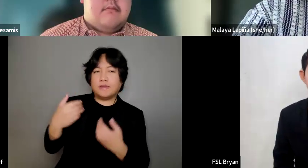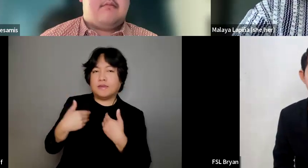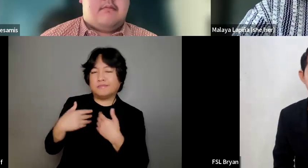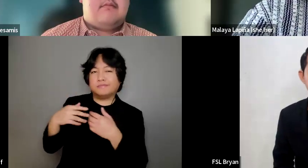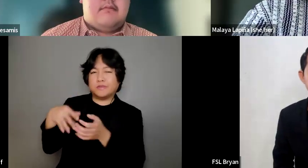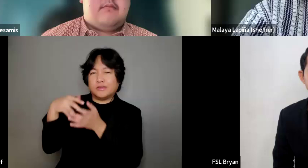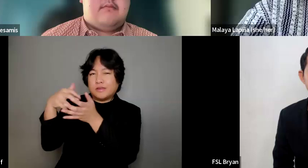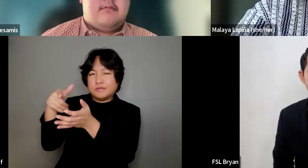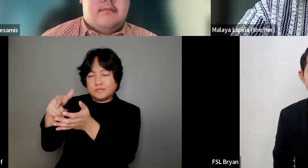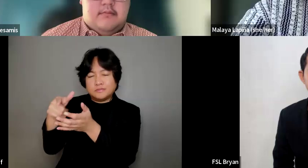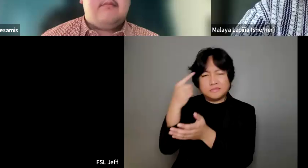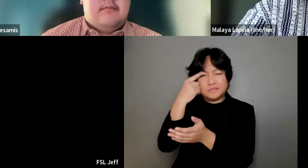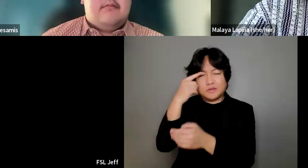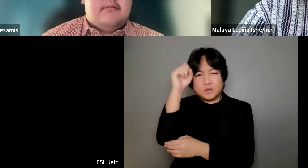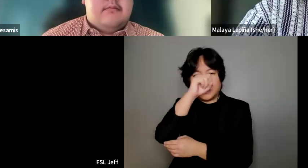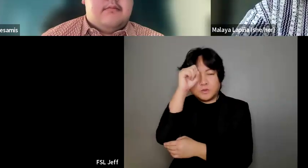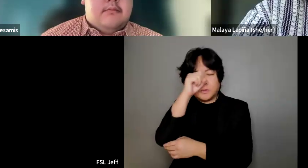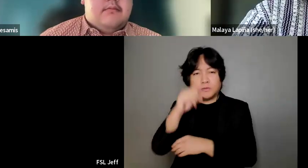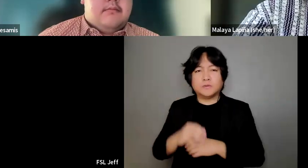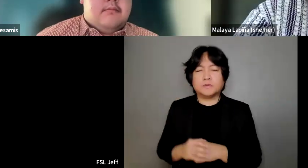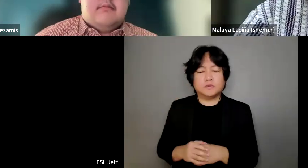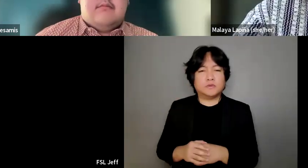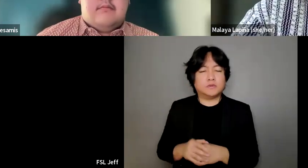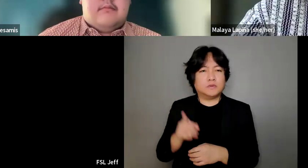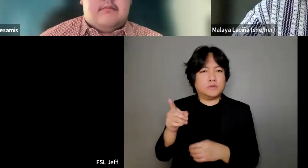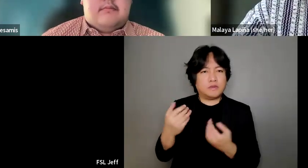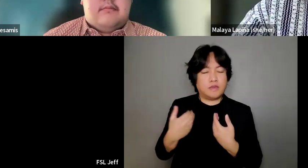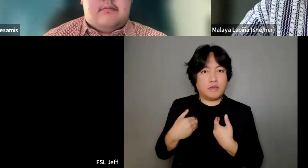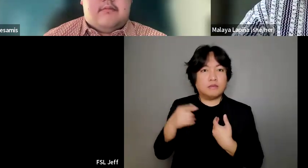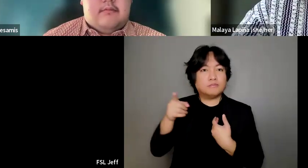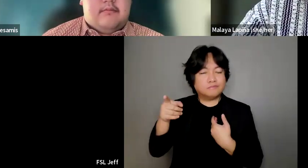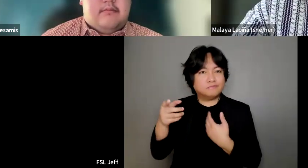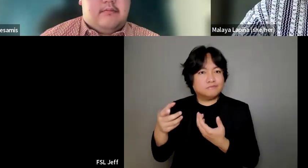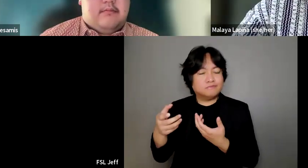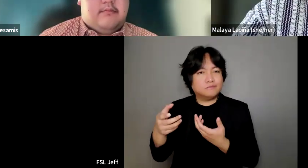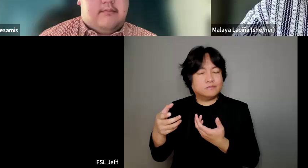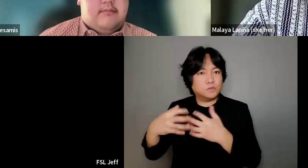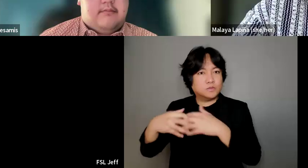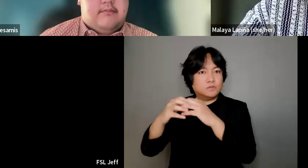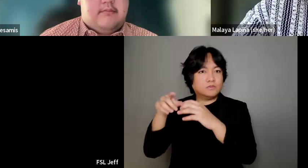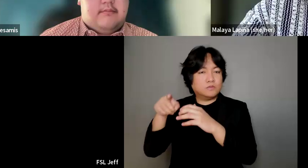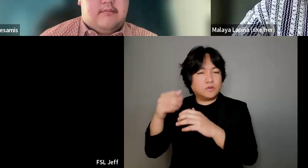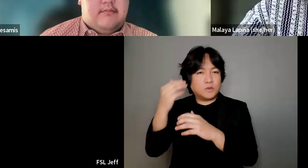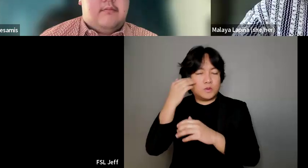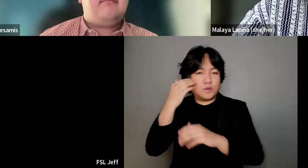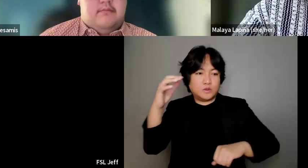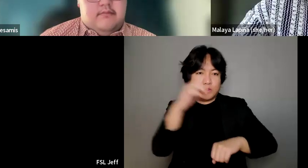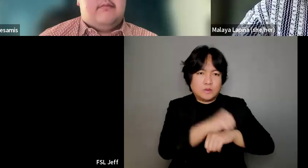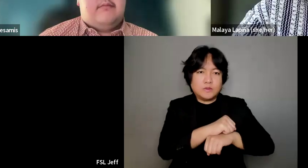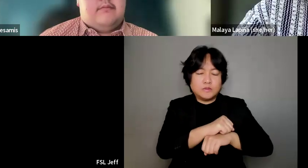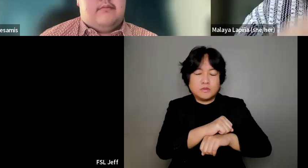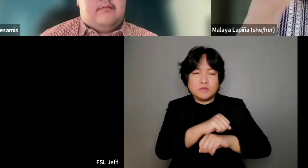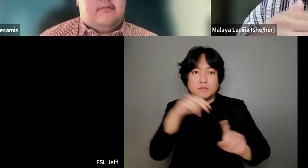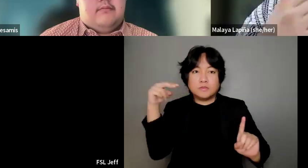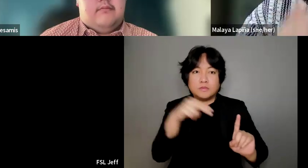I think Mindanaoan scholars are really active in questioning colonial perspectives of Mindanao. No, for